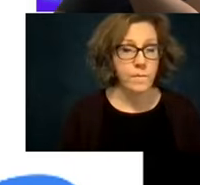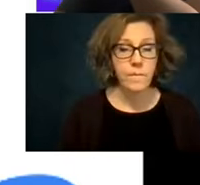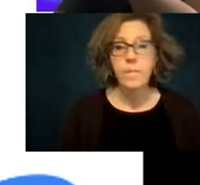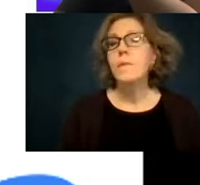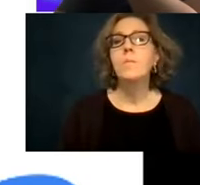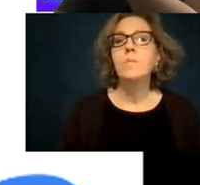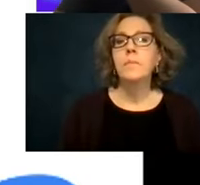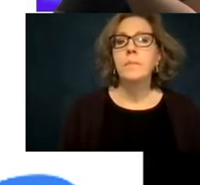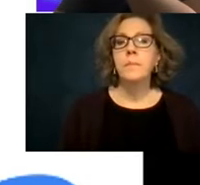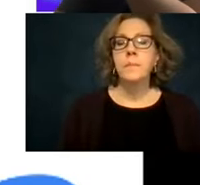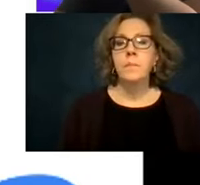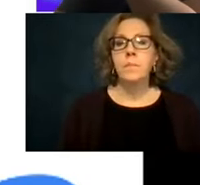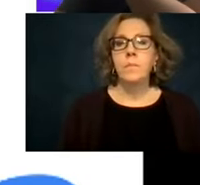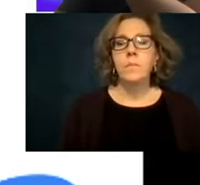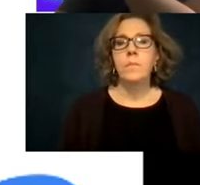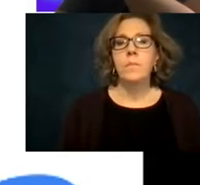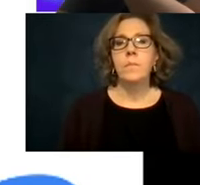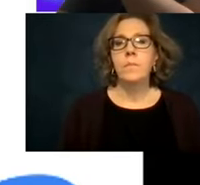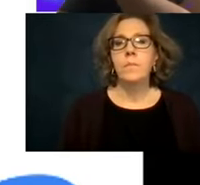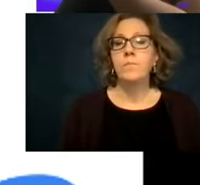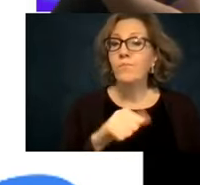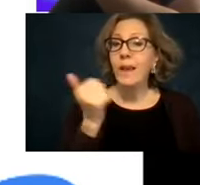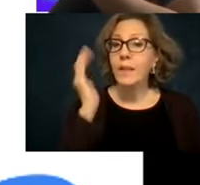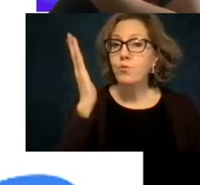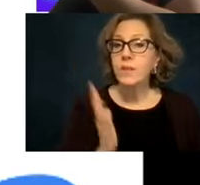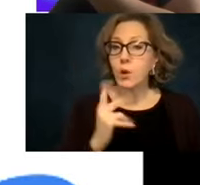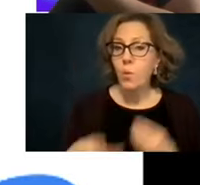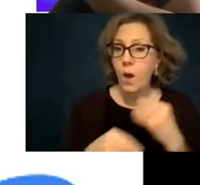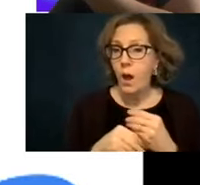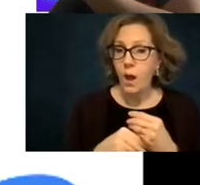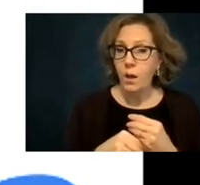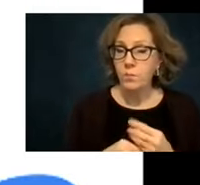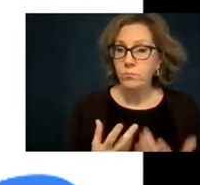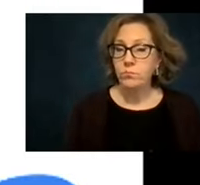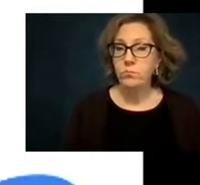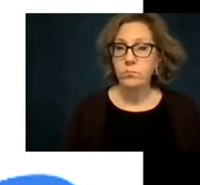do any of our presenters want to add to that?